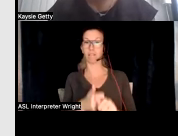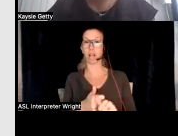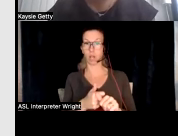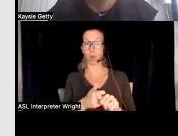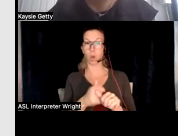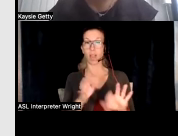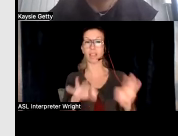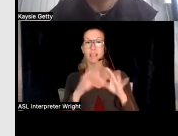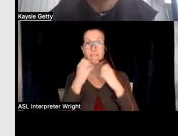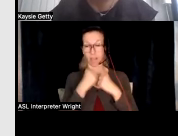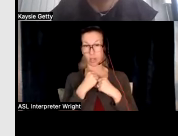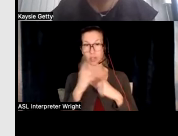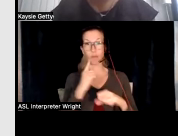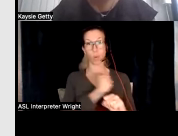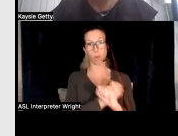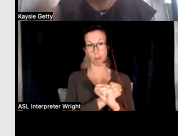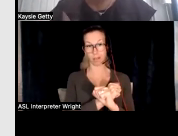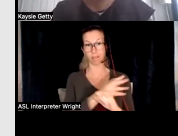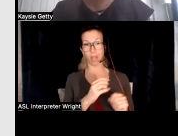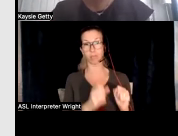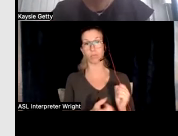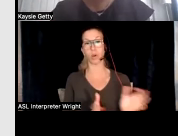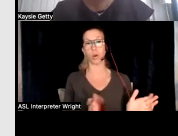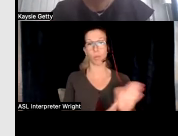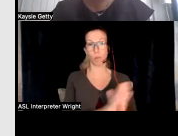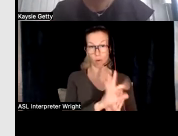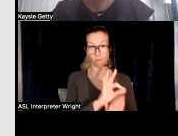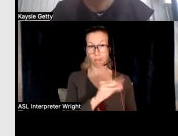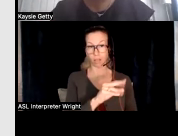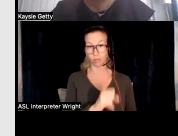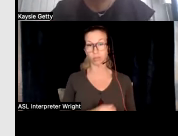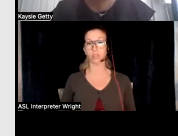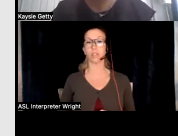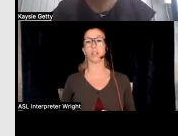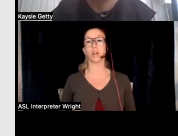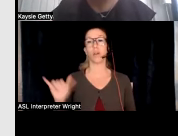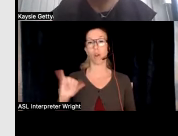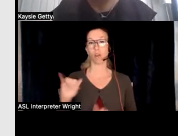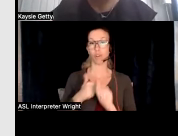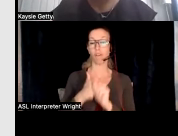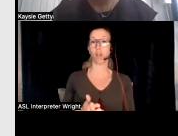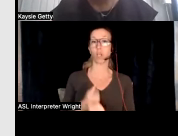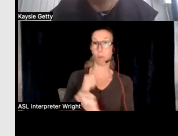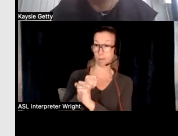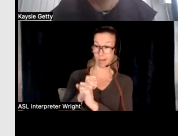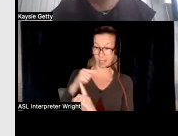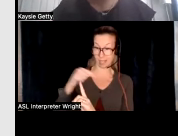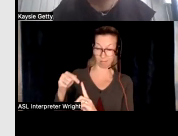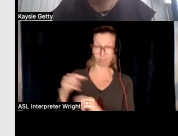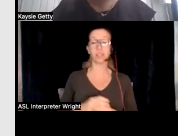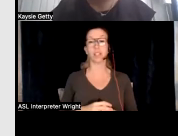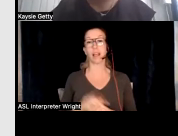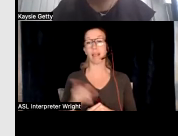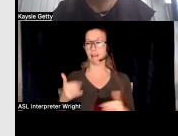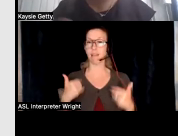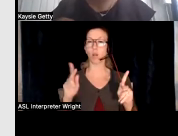the protective and promotive factors are built upon. And then also by following the protective and promotive factors, a young person can